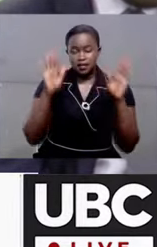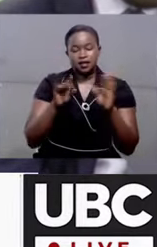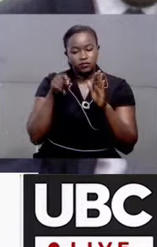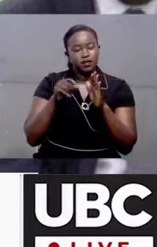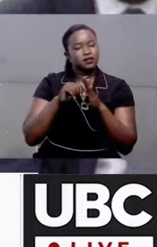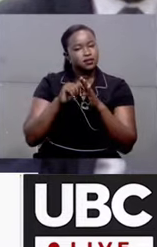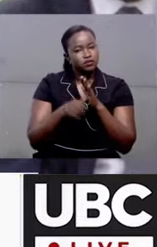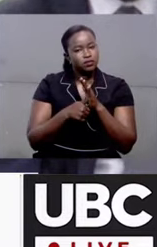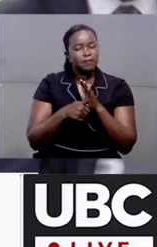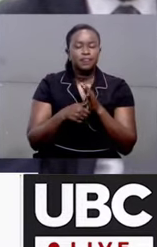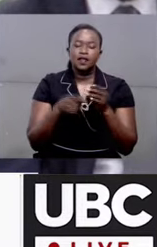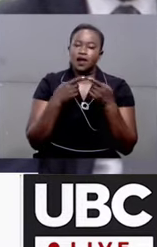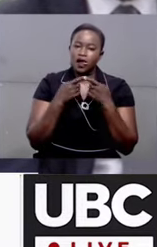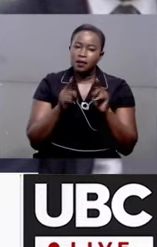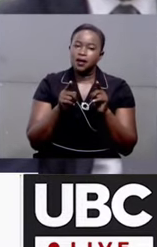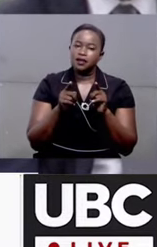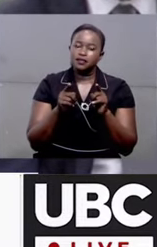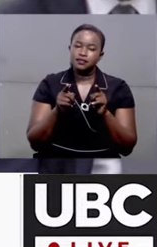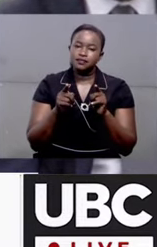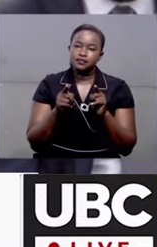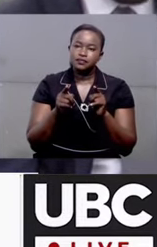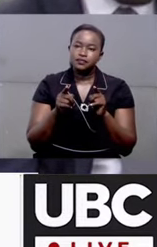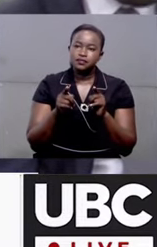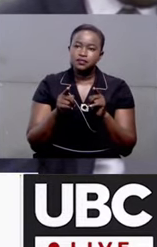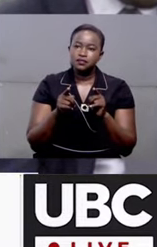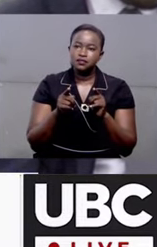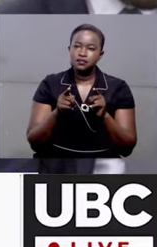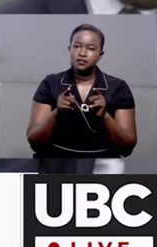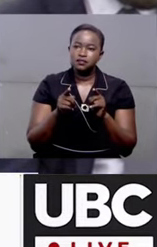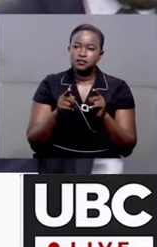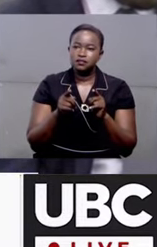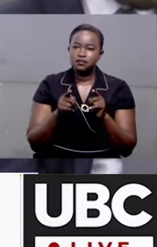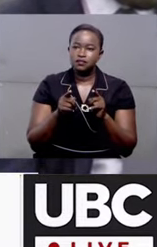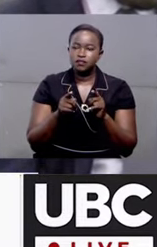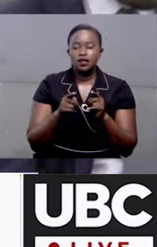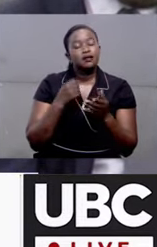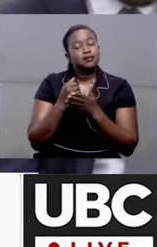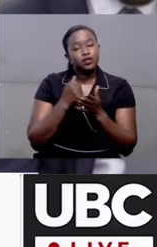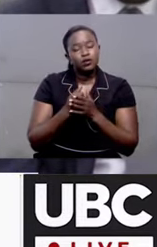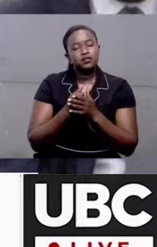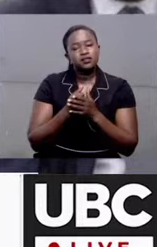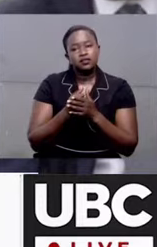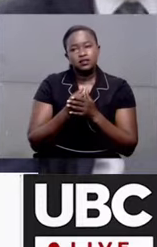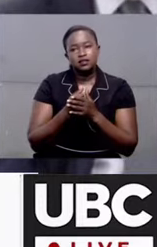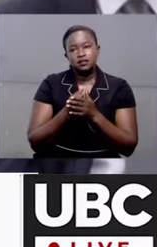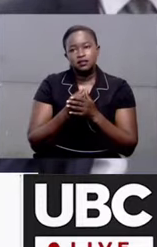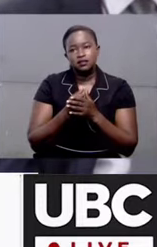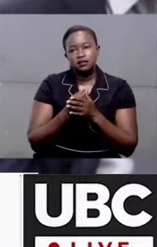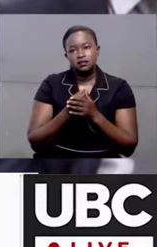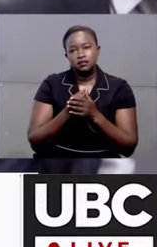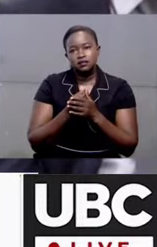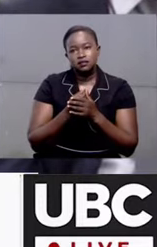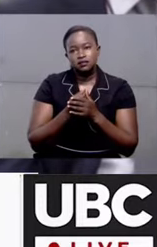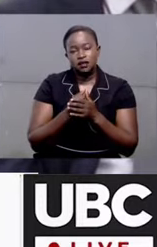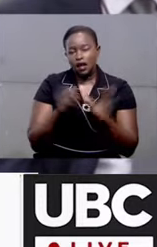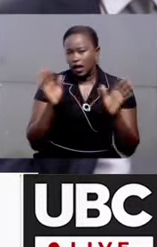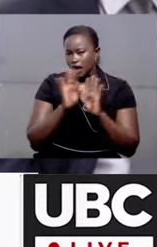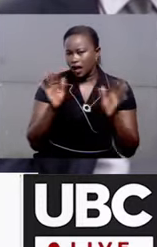was in the constituents so that I got the information, and we discussed Sage this Kubo.